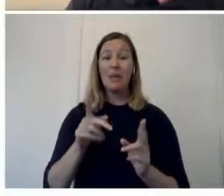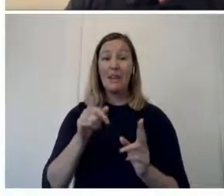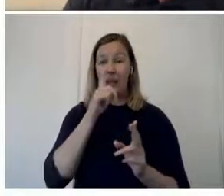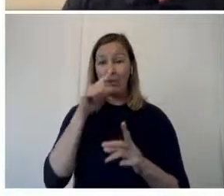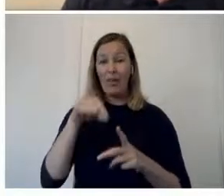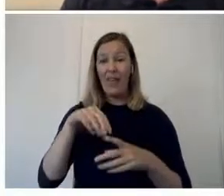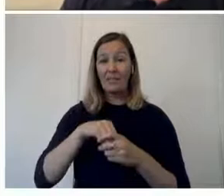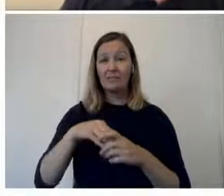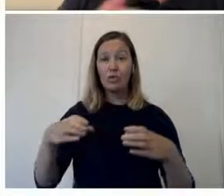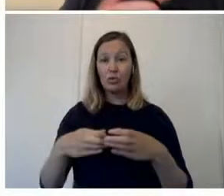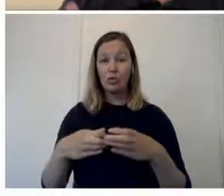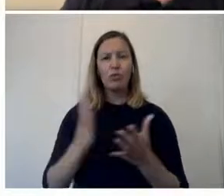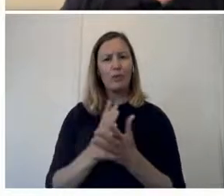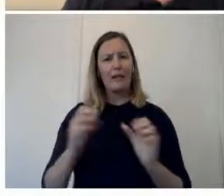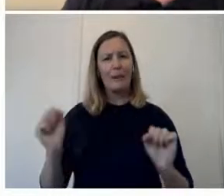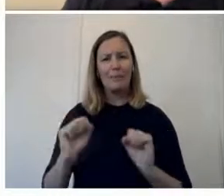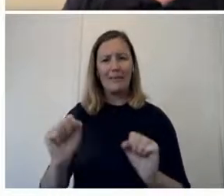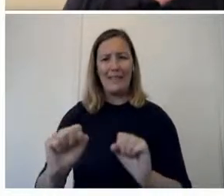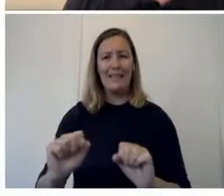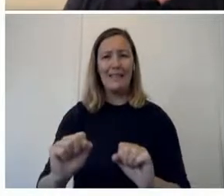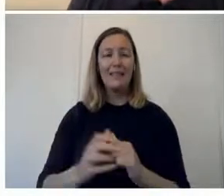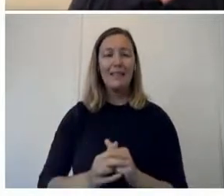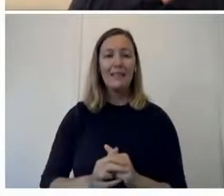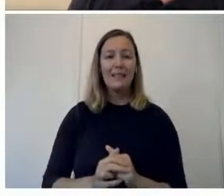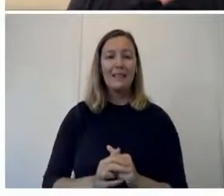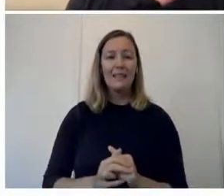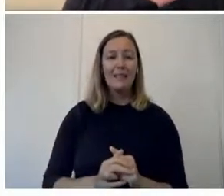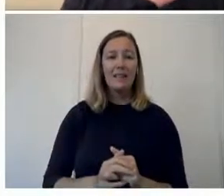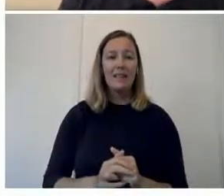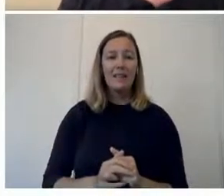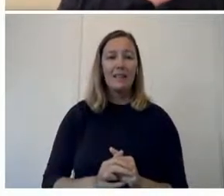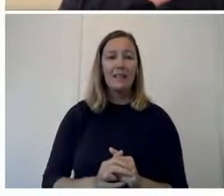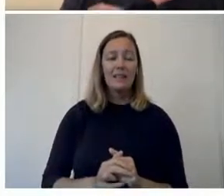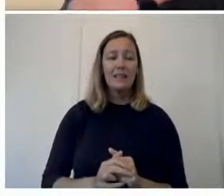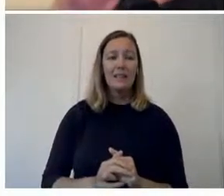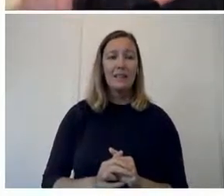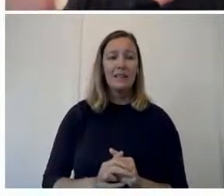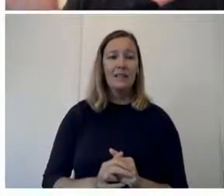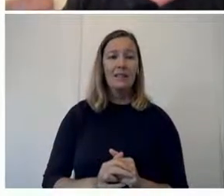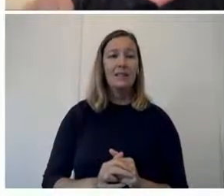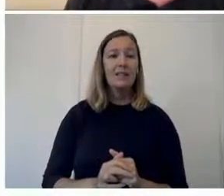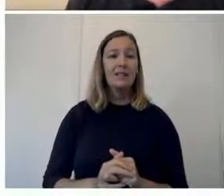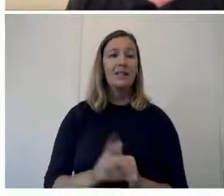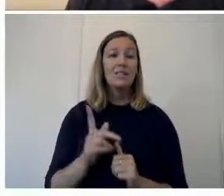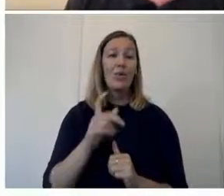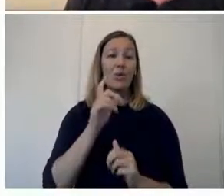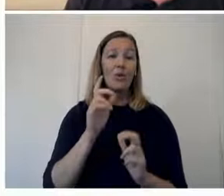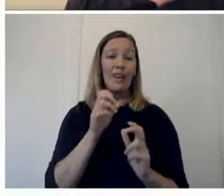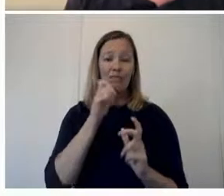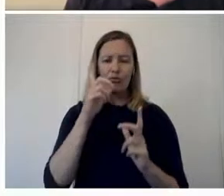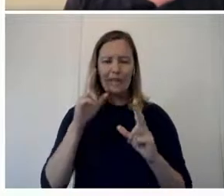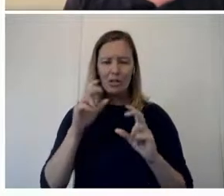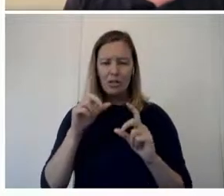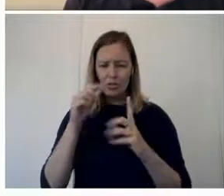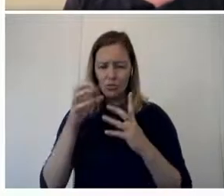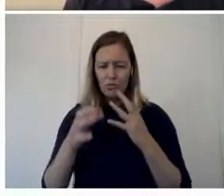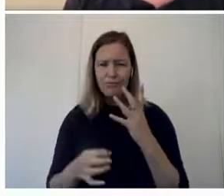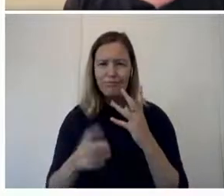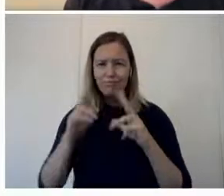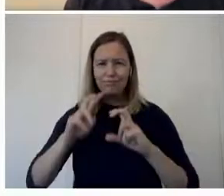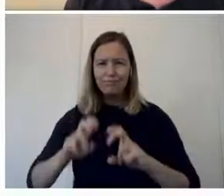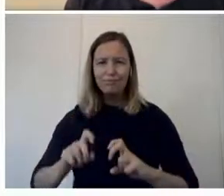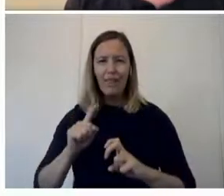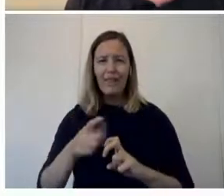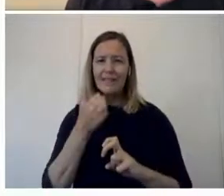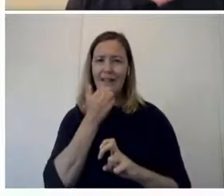And there are lots of reasons people can be busy, but nearly always when we dig into these numbers, it's